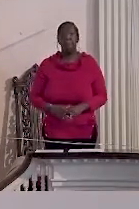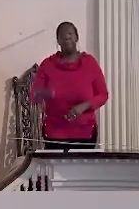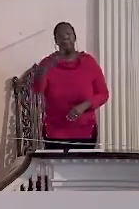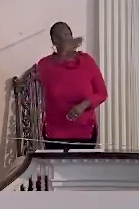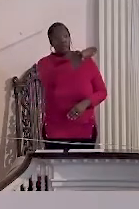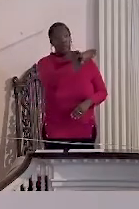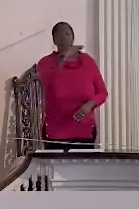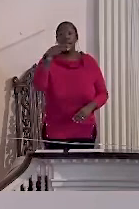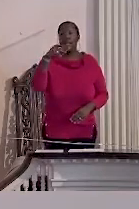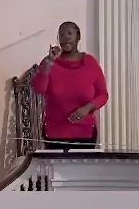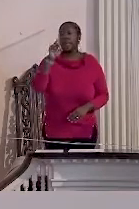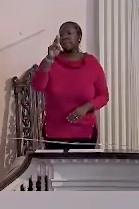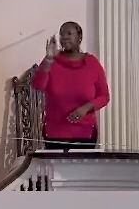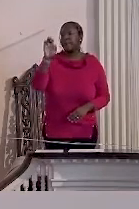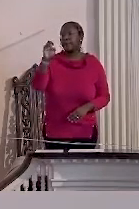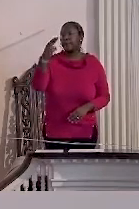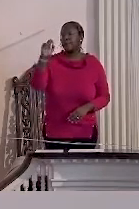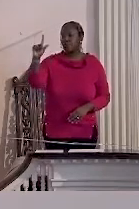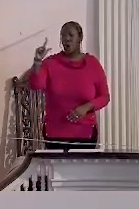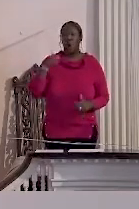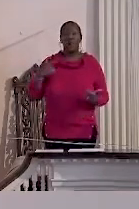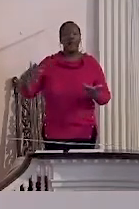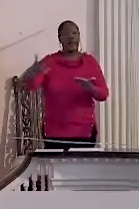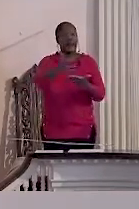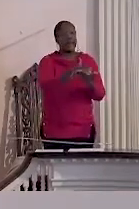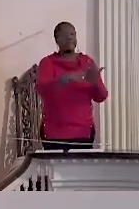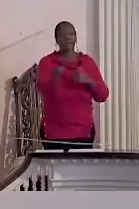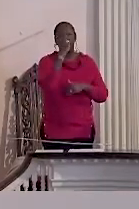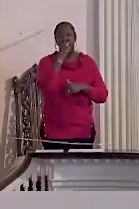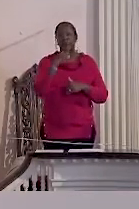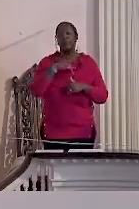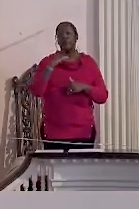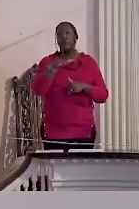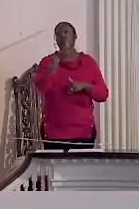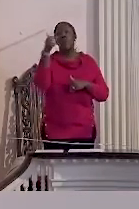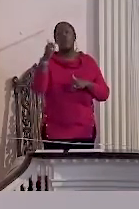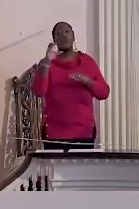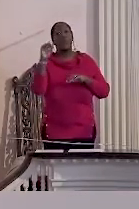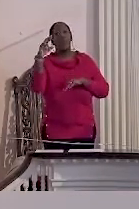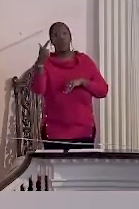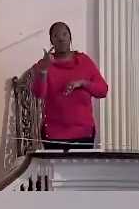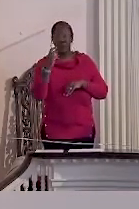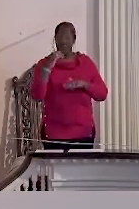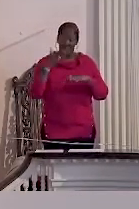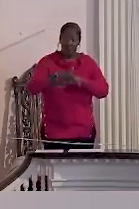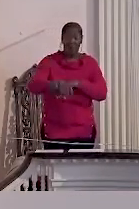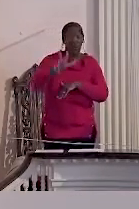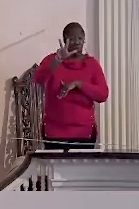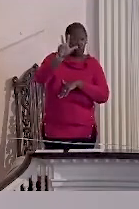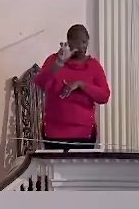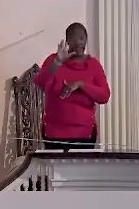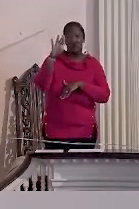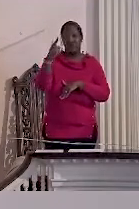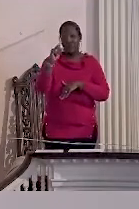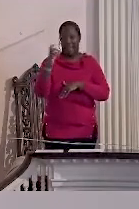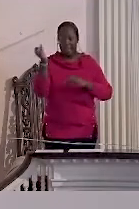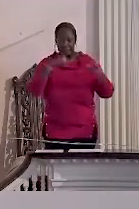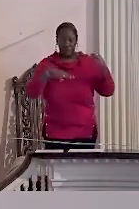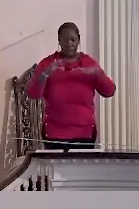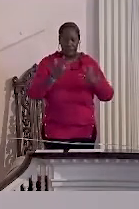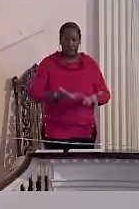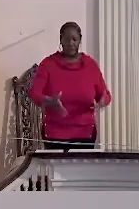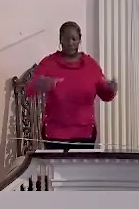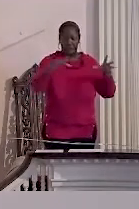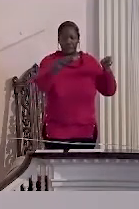we are gathering food for partner organizations, making over 300 bags for families this week, and the amount